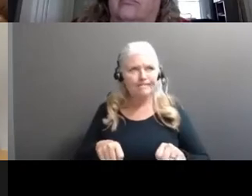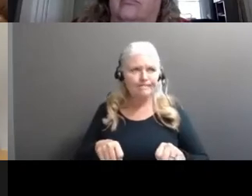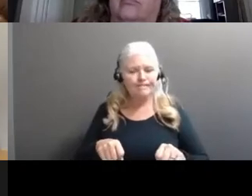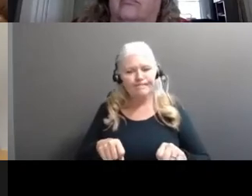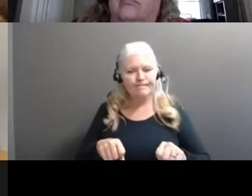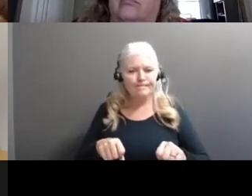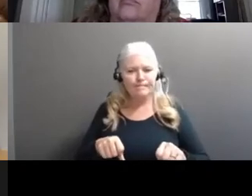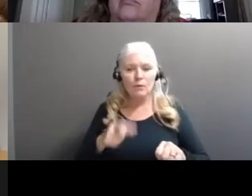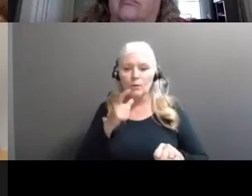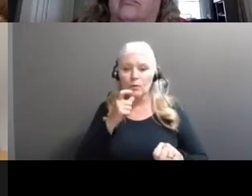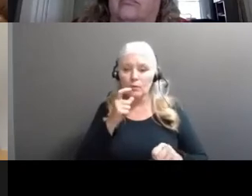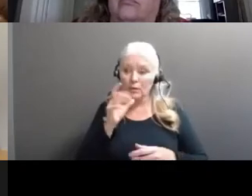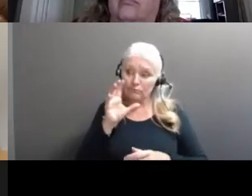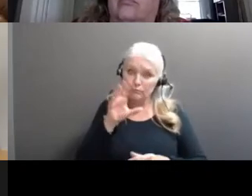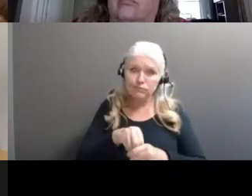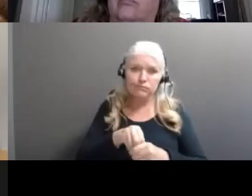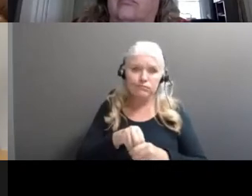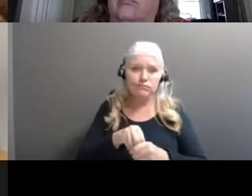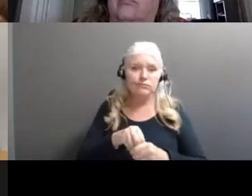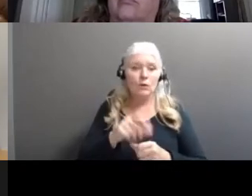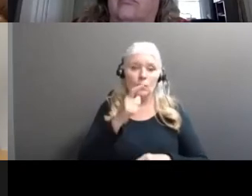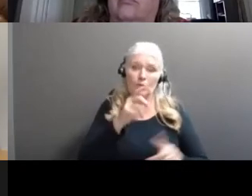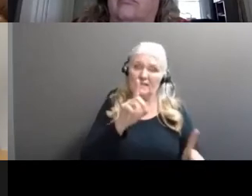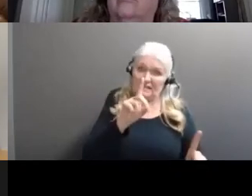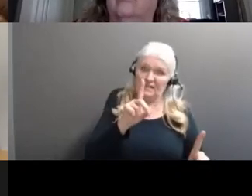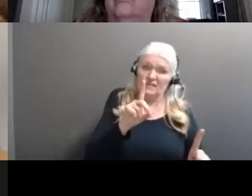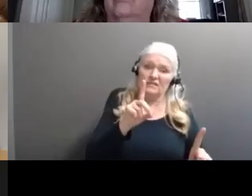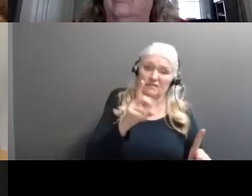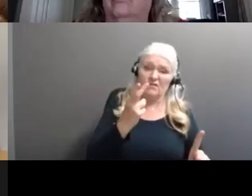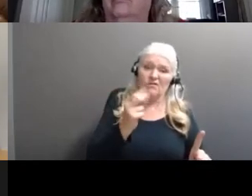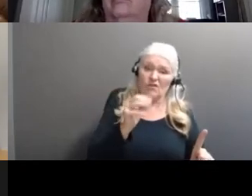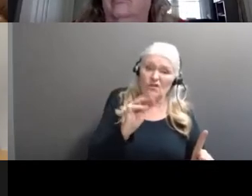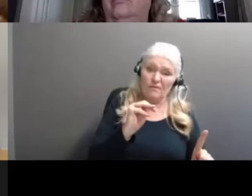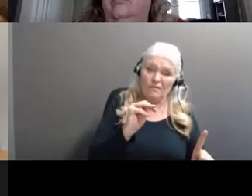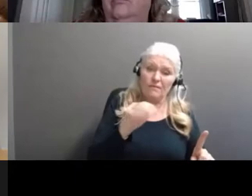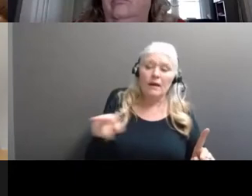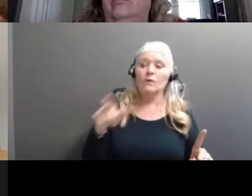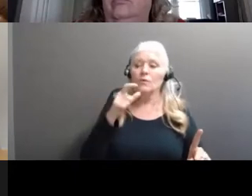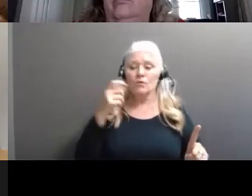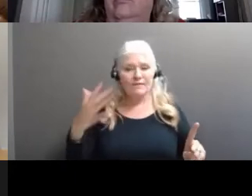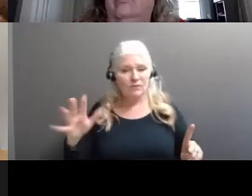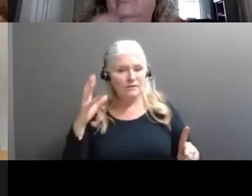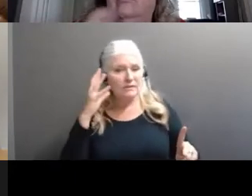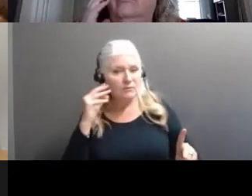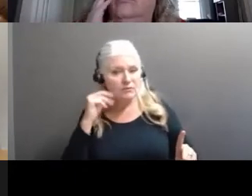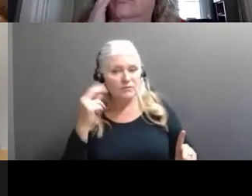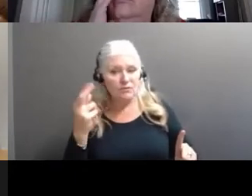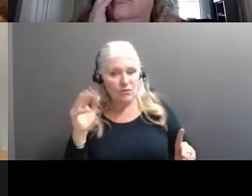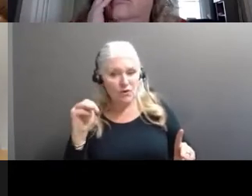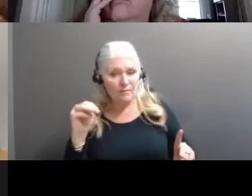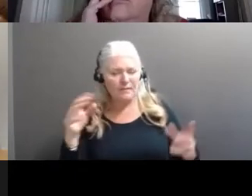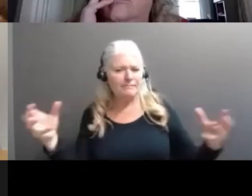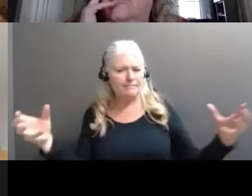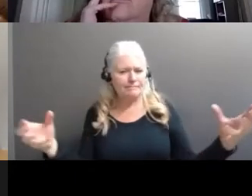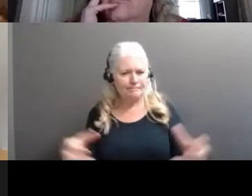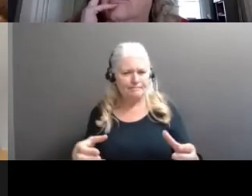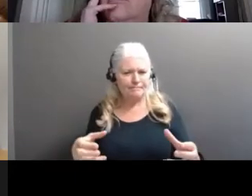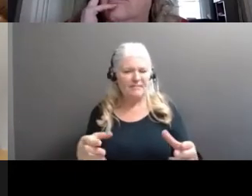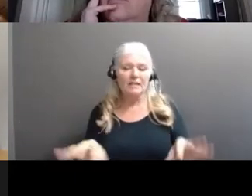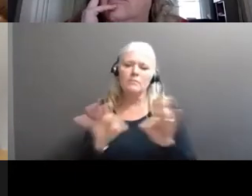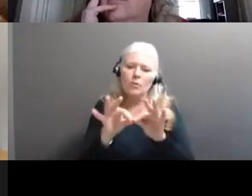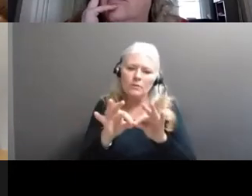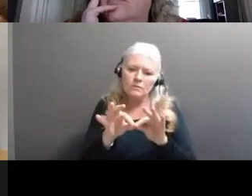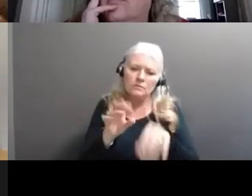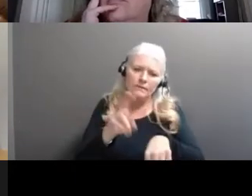been affected, so those who caused the harm with those who've been harmed in ways that are appropriate and safe, of course, but also to ask the question about